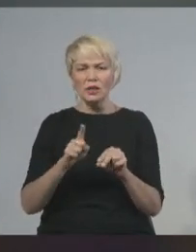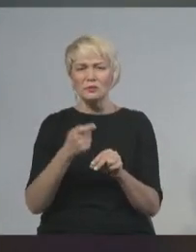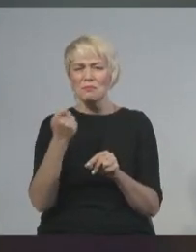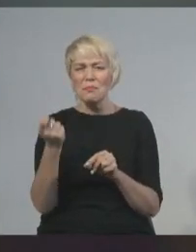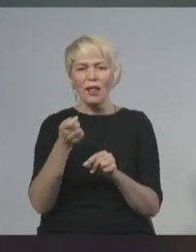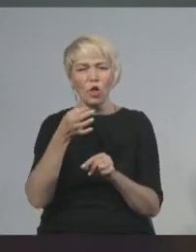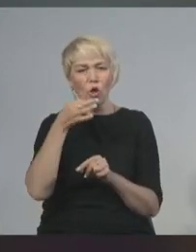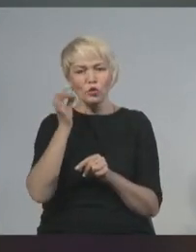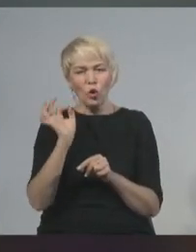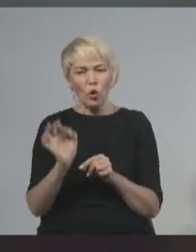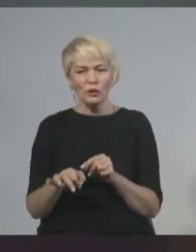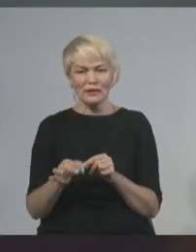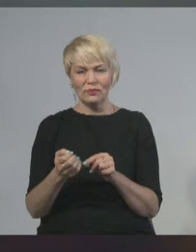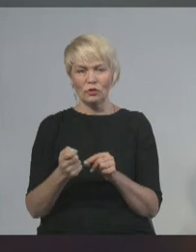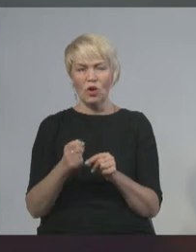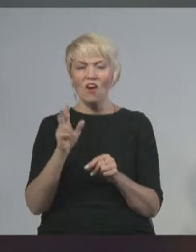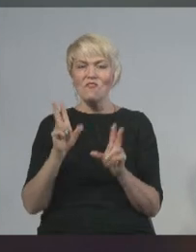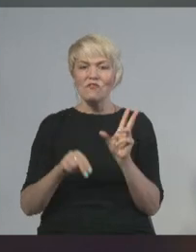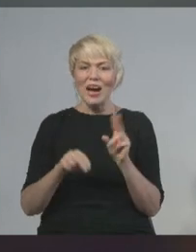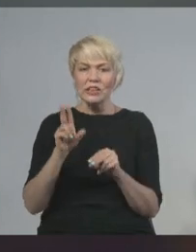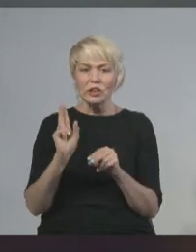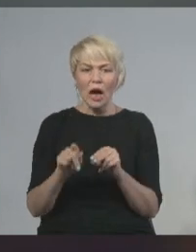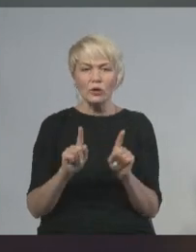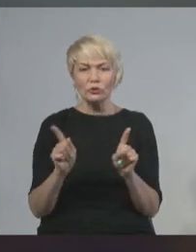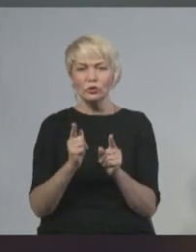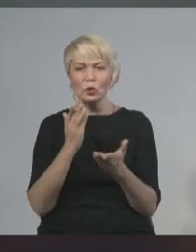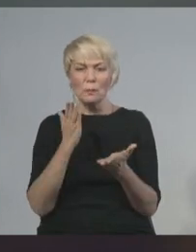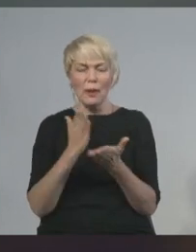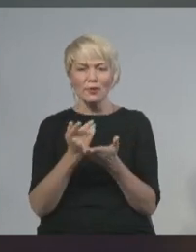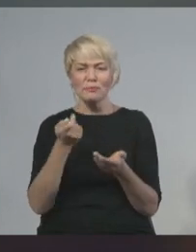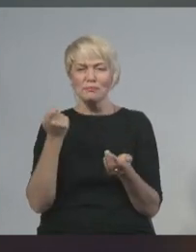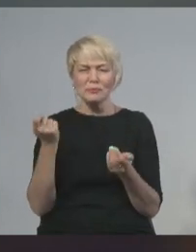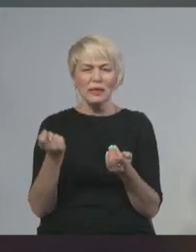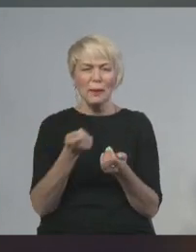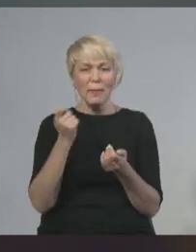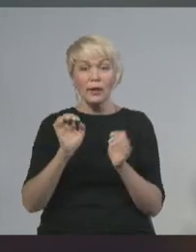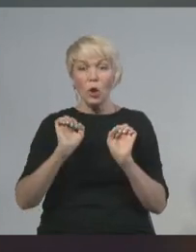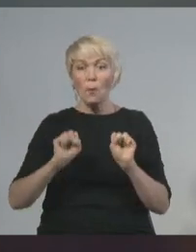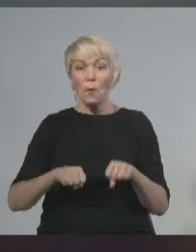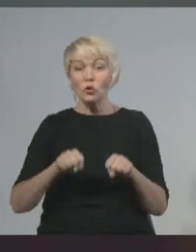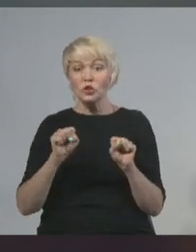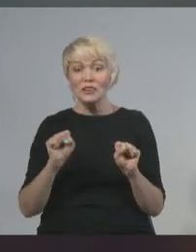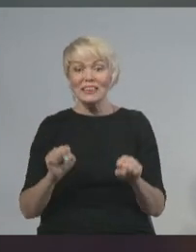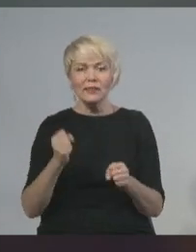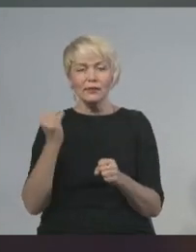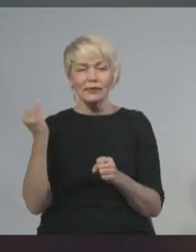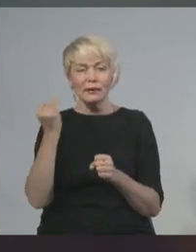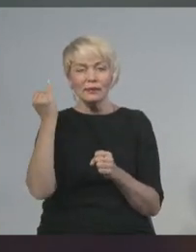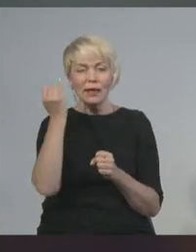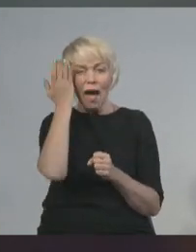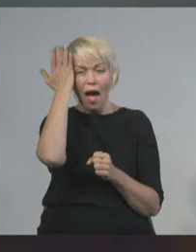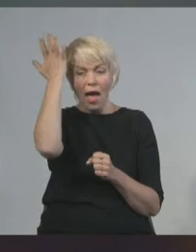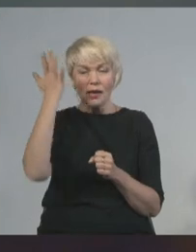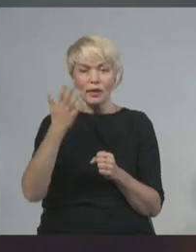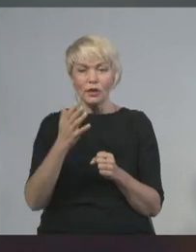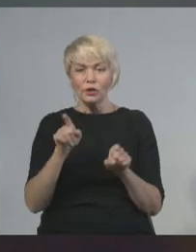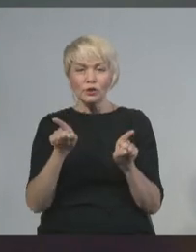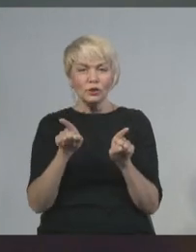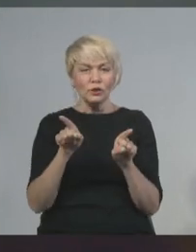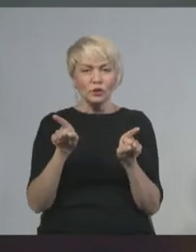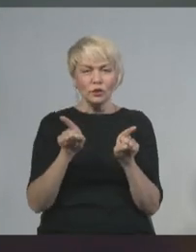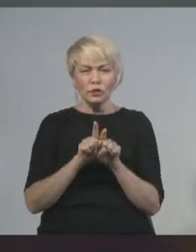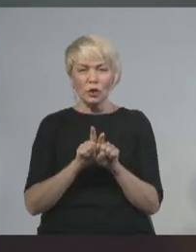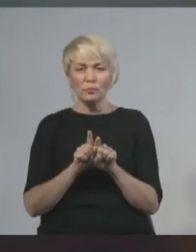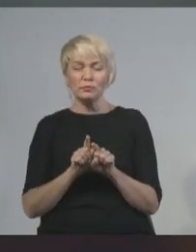consider they do not have enough experience or they think they have lack of possibilities or